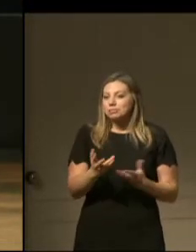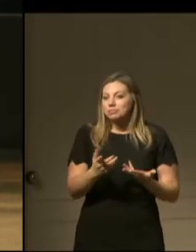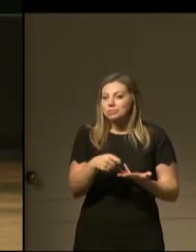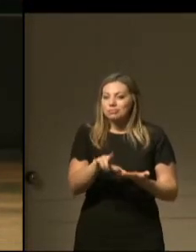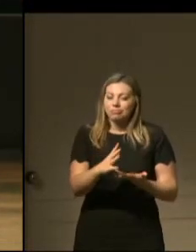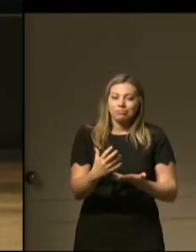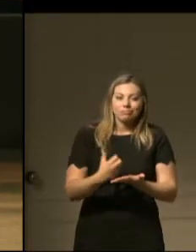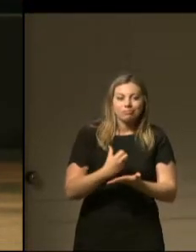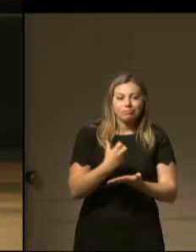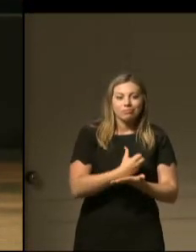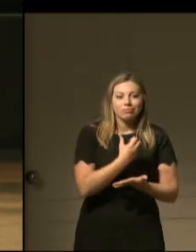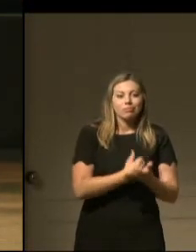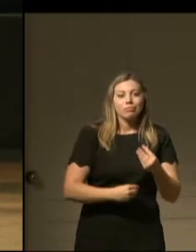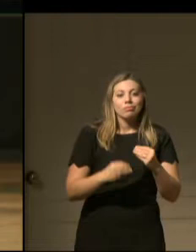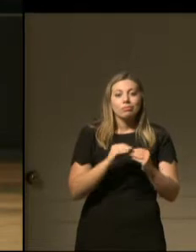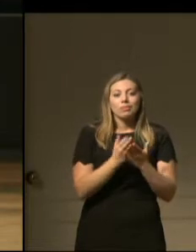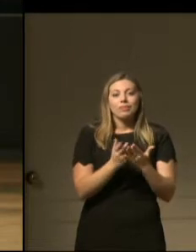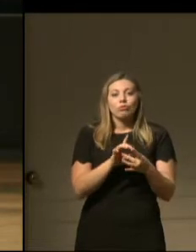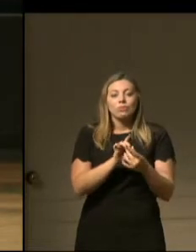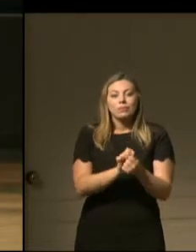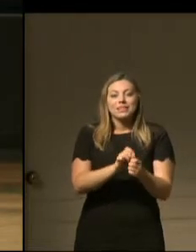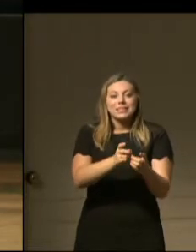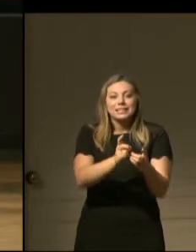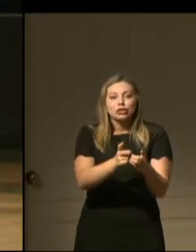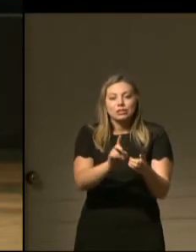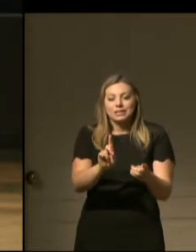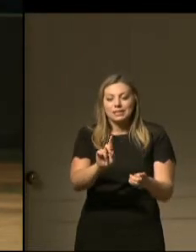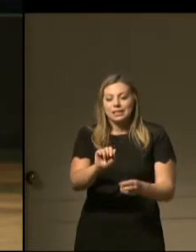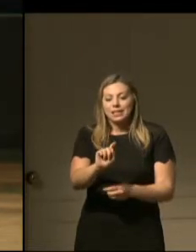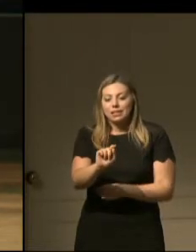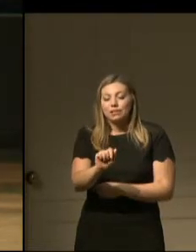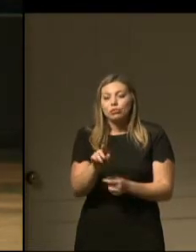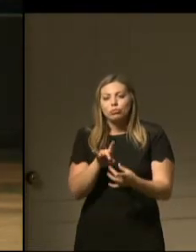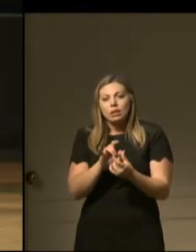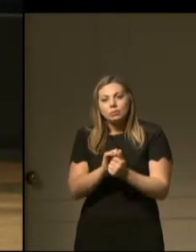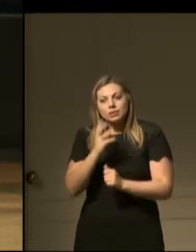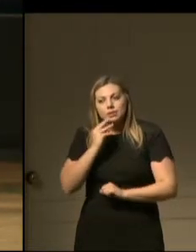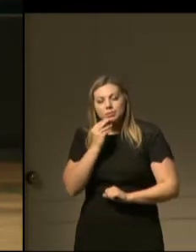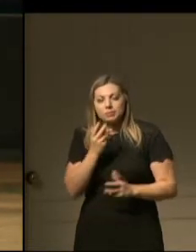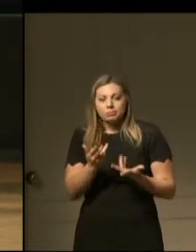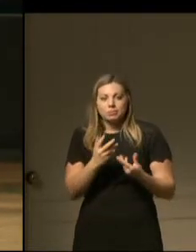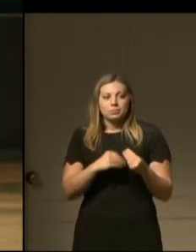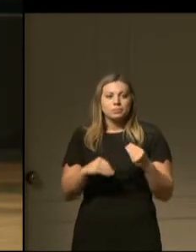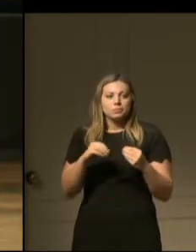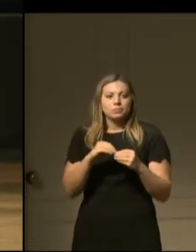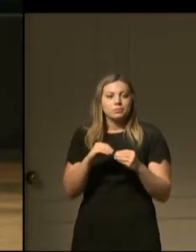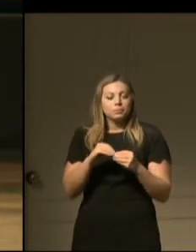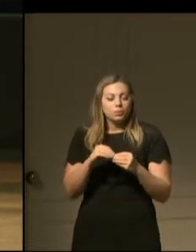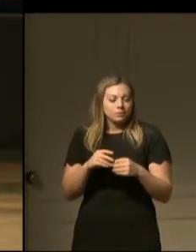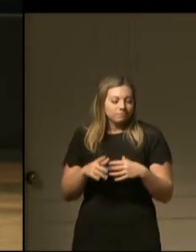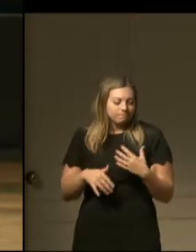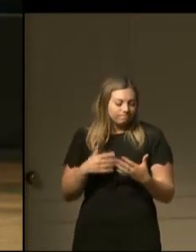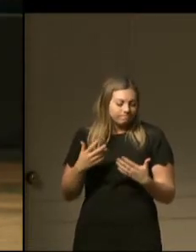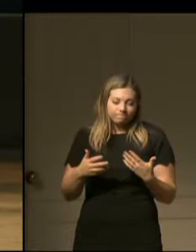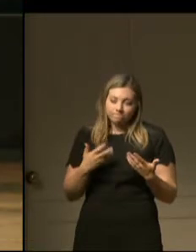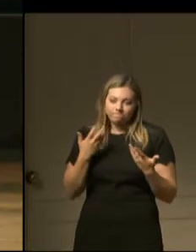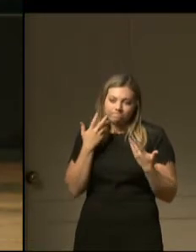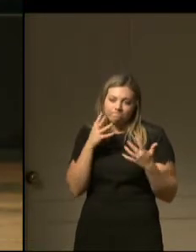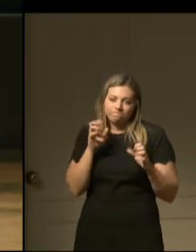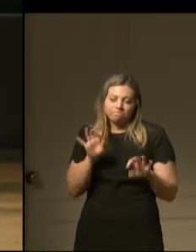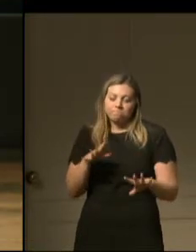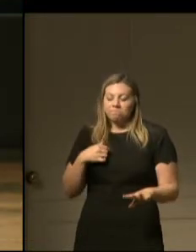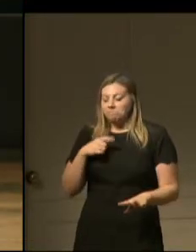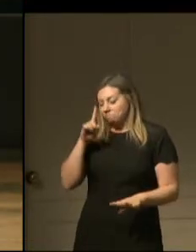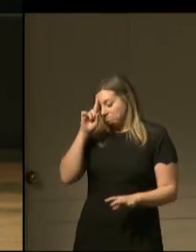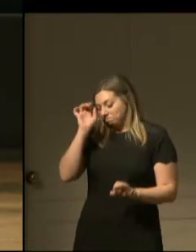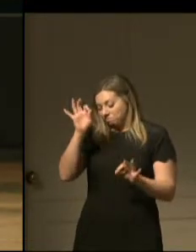gathering more about kind of digital kind of data about the experience themselves, maybe creating more, I don't know. I'm just